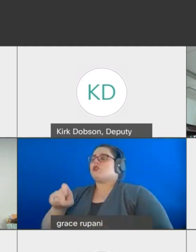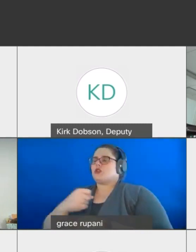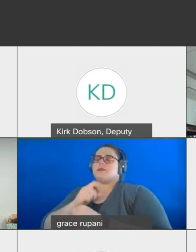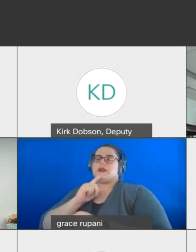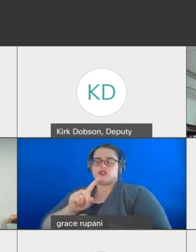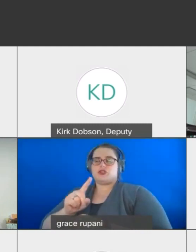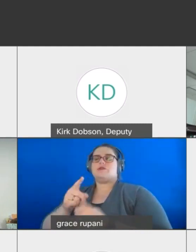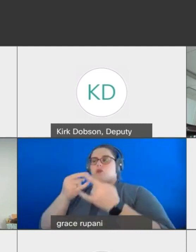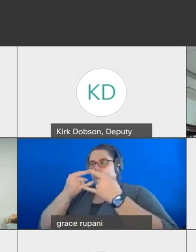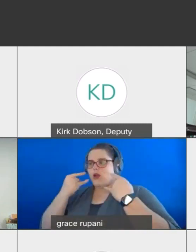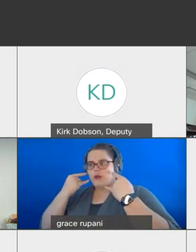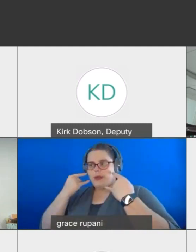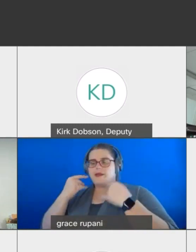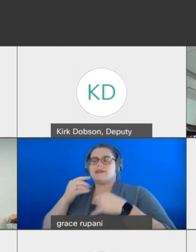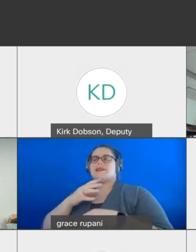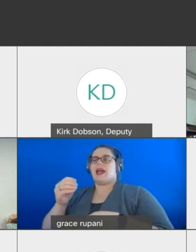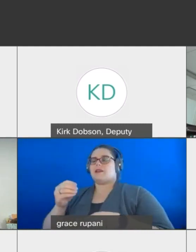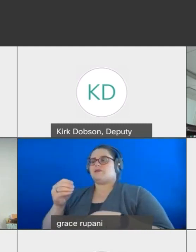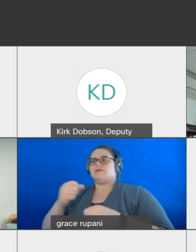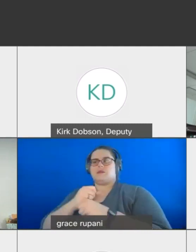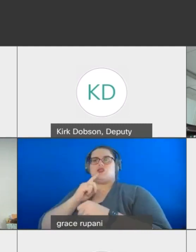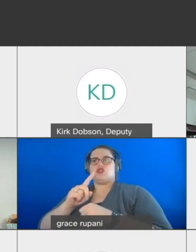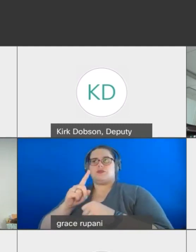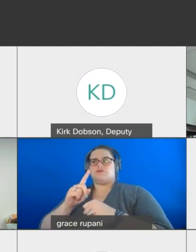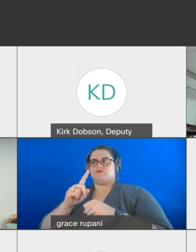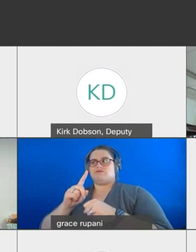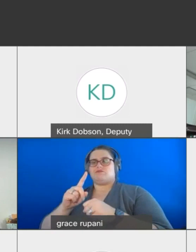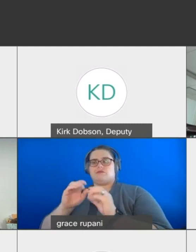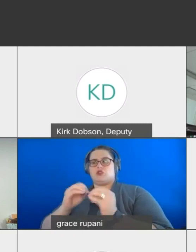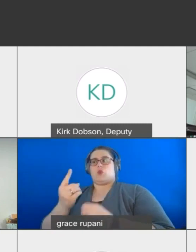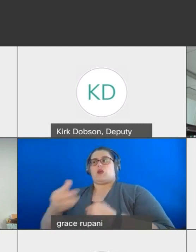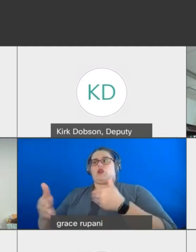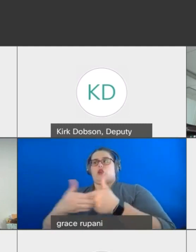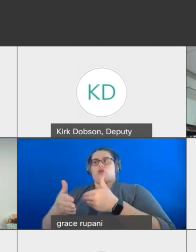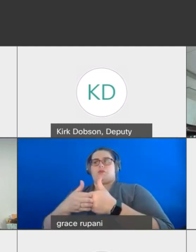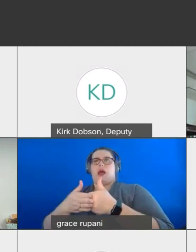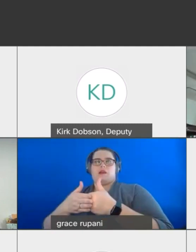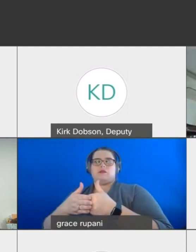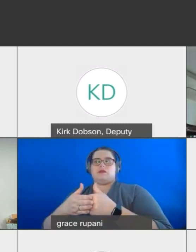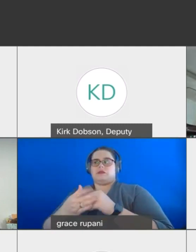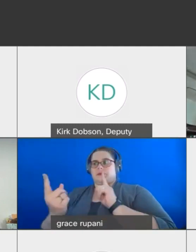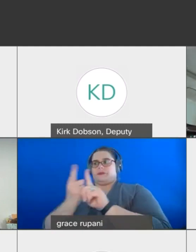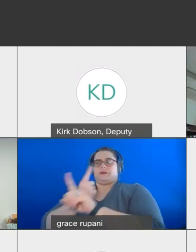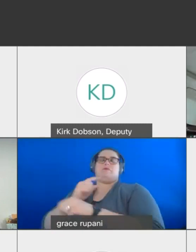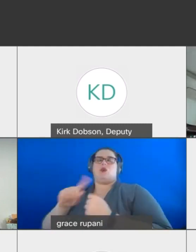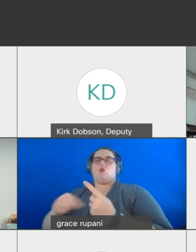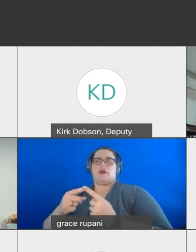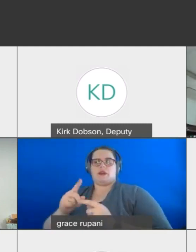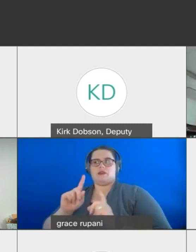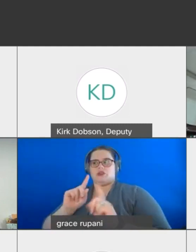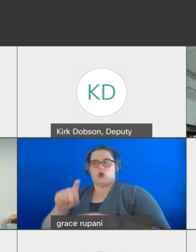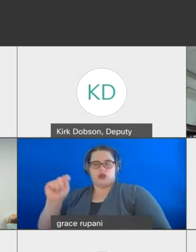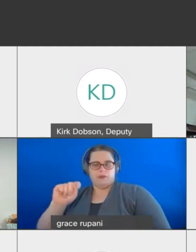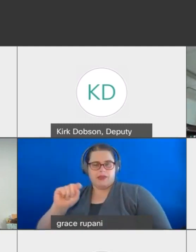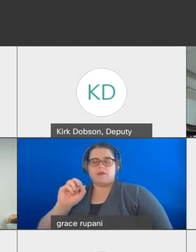other residents or individuals in the ICF around them when they go to that bathroom or have to leave